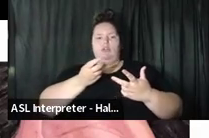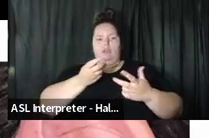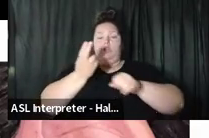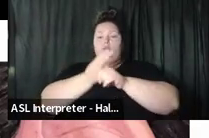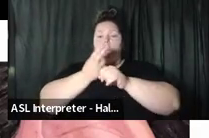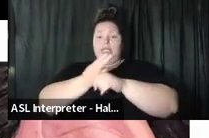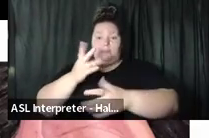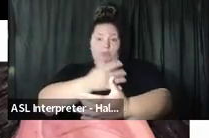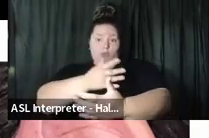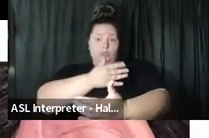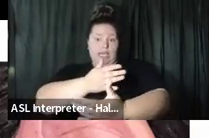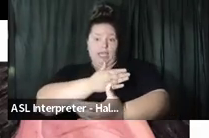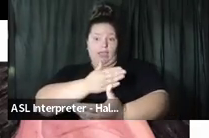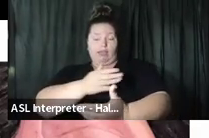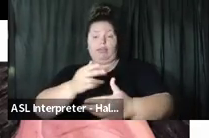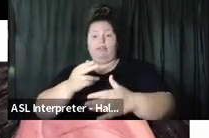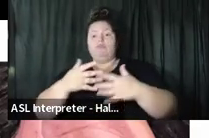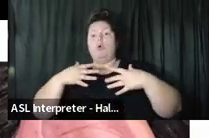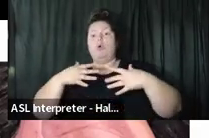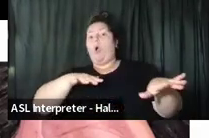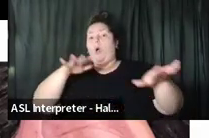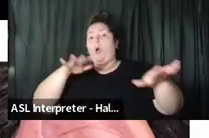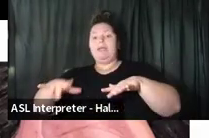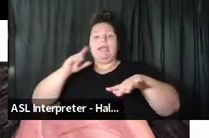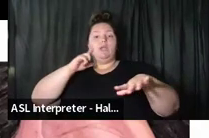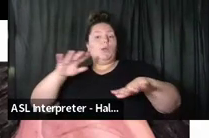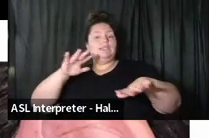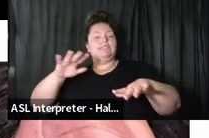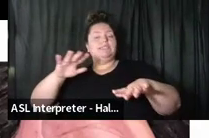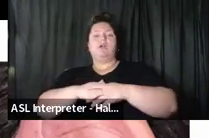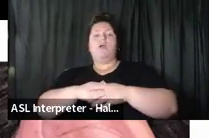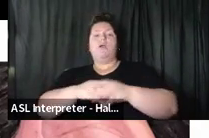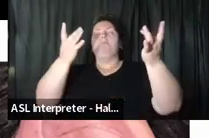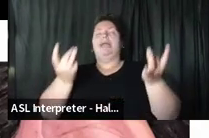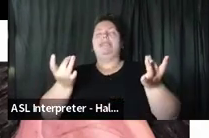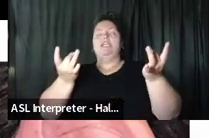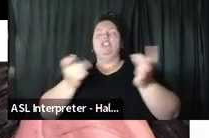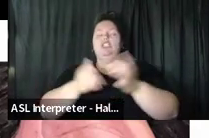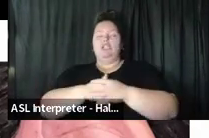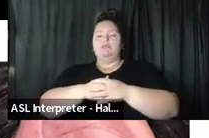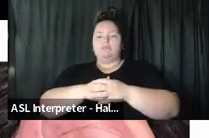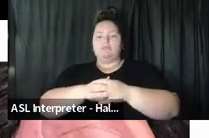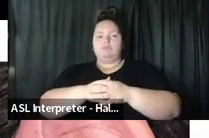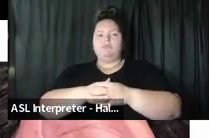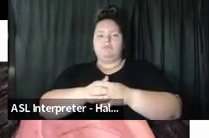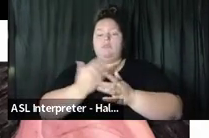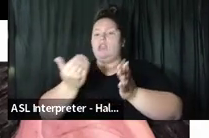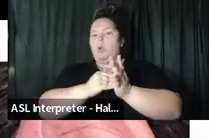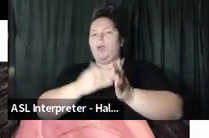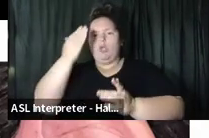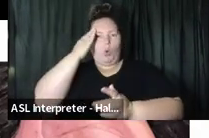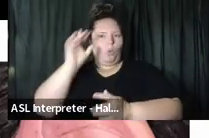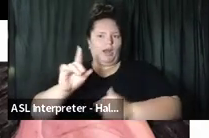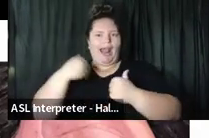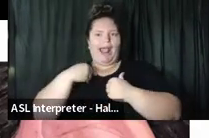noises, meditation. So again, finding the quiet area, having this, knowing where to take those breaks